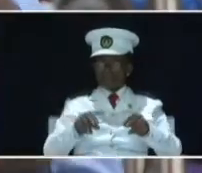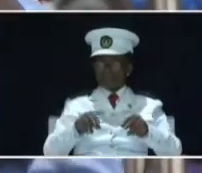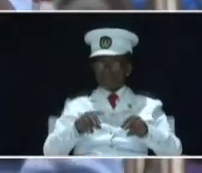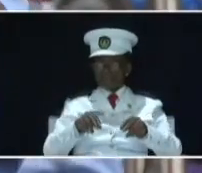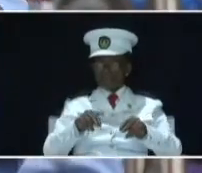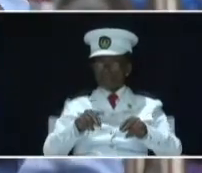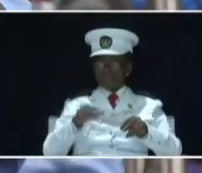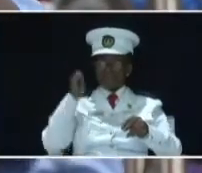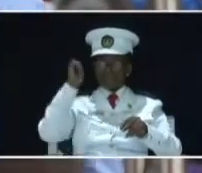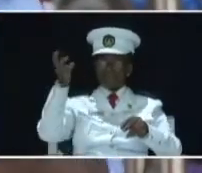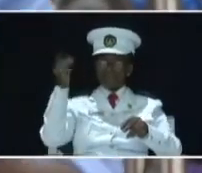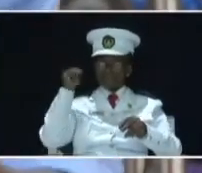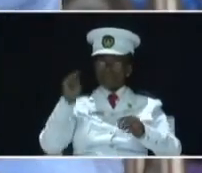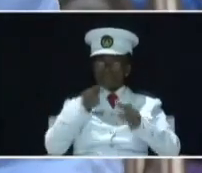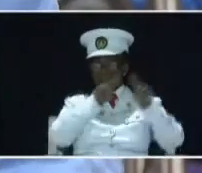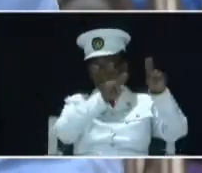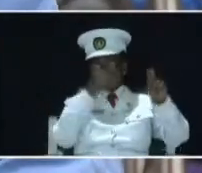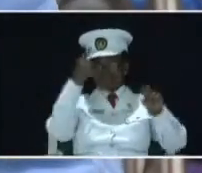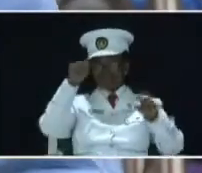Was looking for just one man.